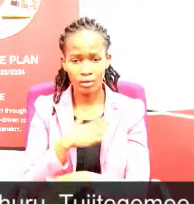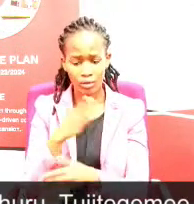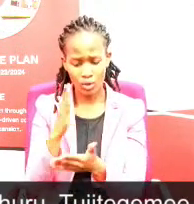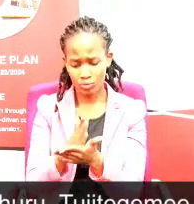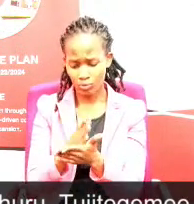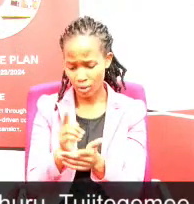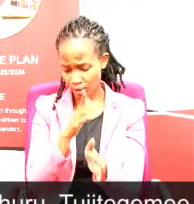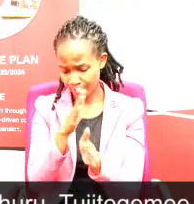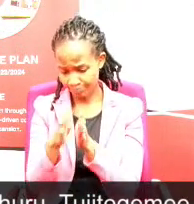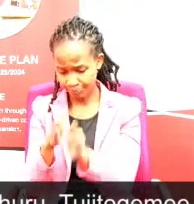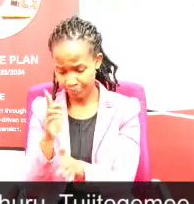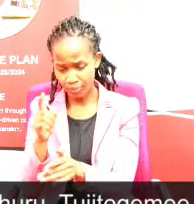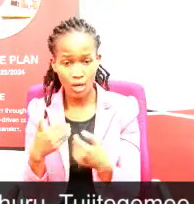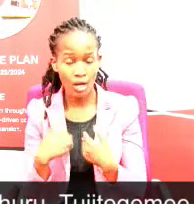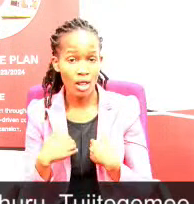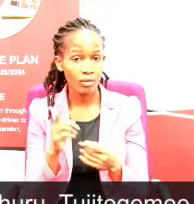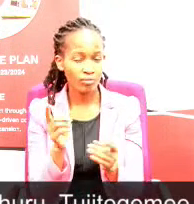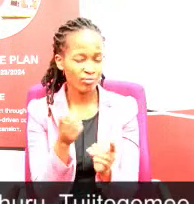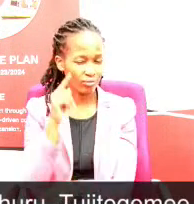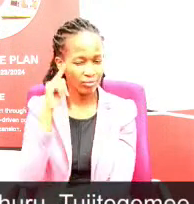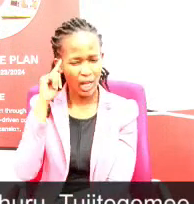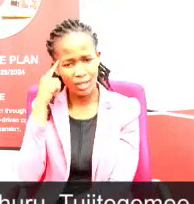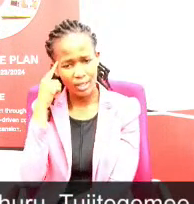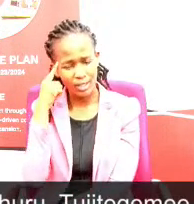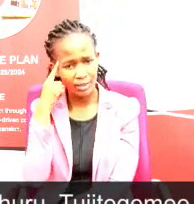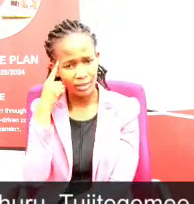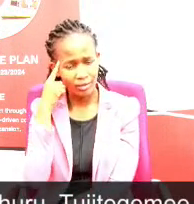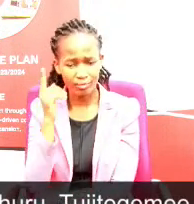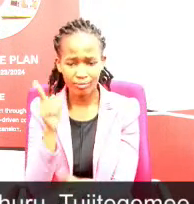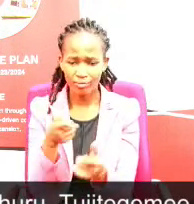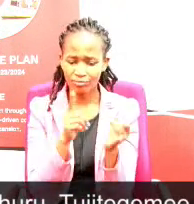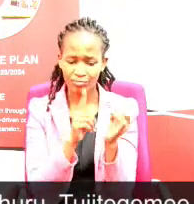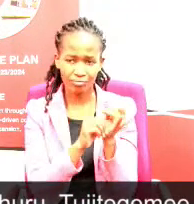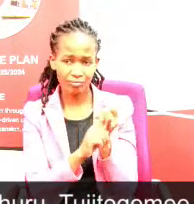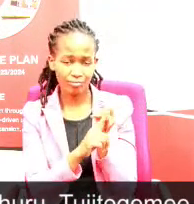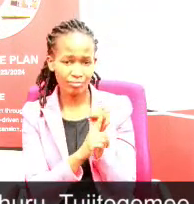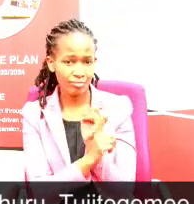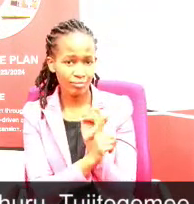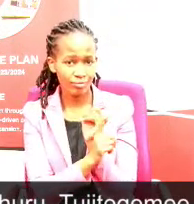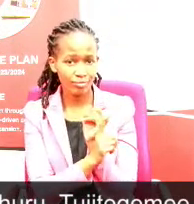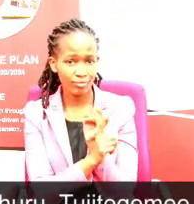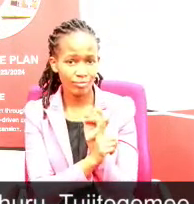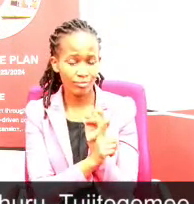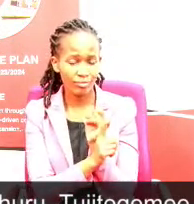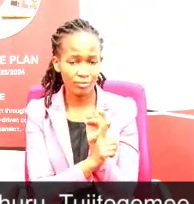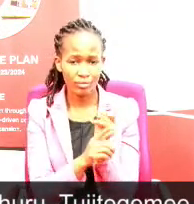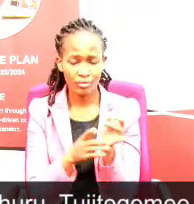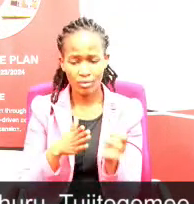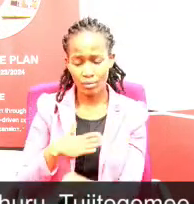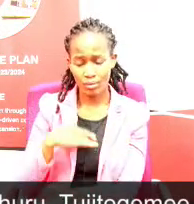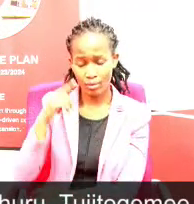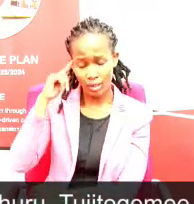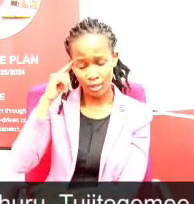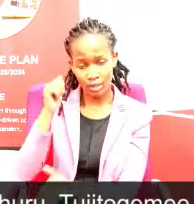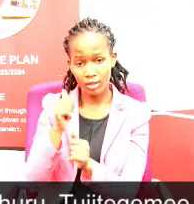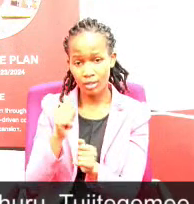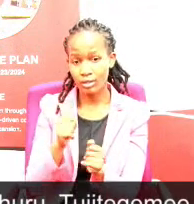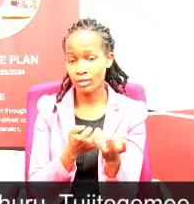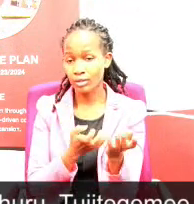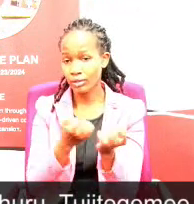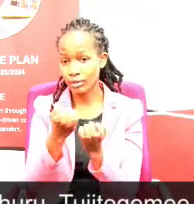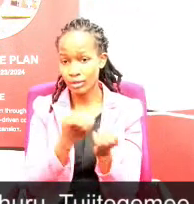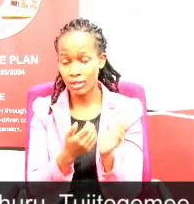course, when you plan, you make a number of assumptions. Number one, it's our assumption that the macroeconomic